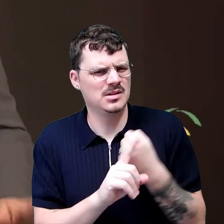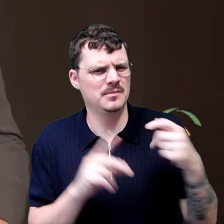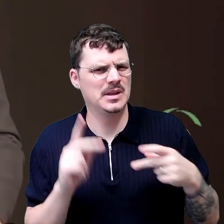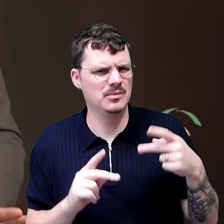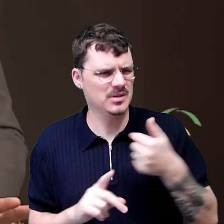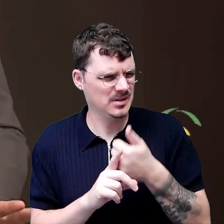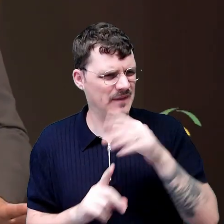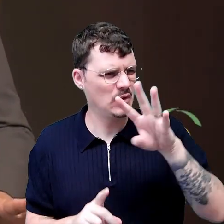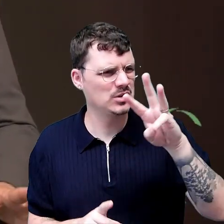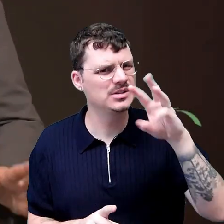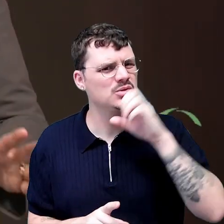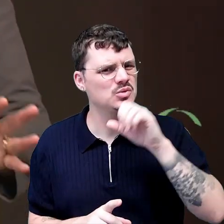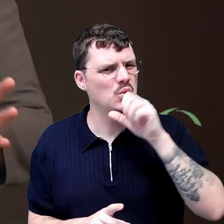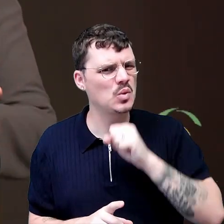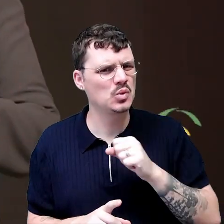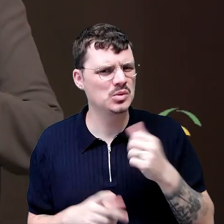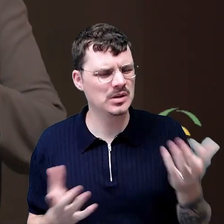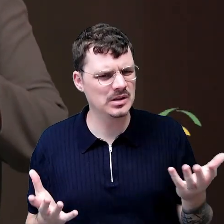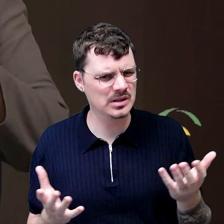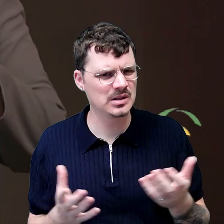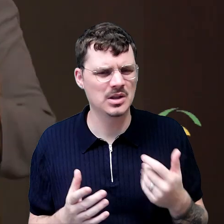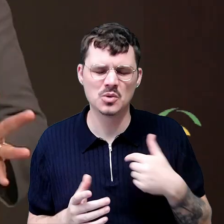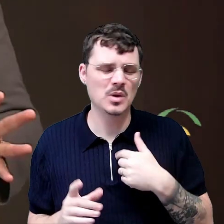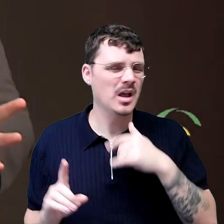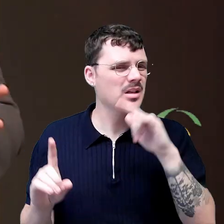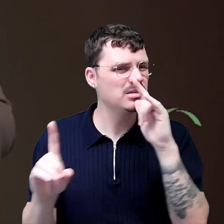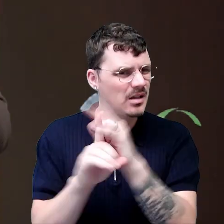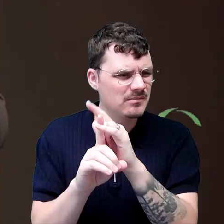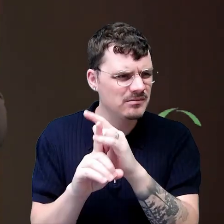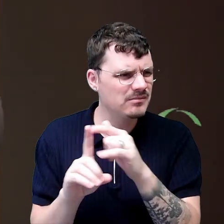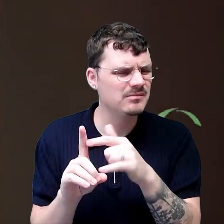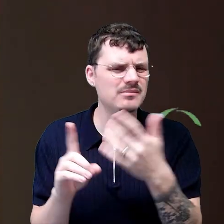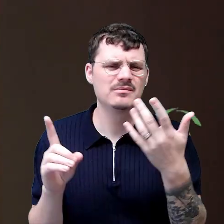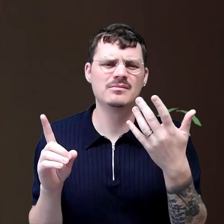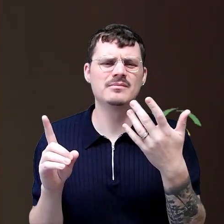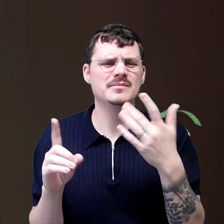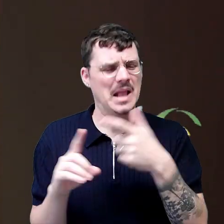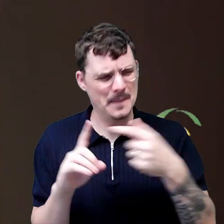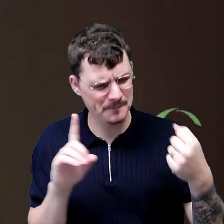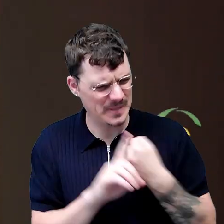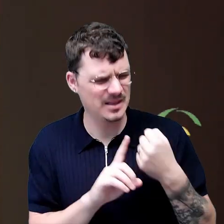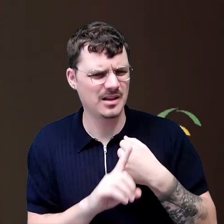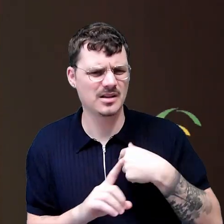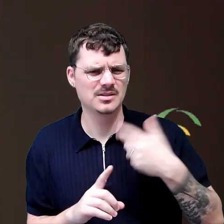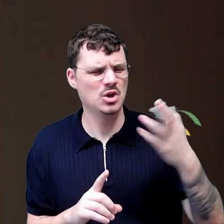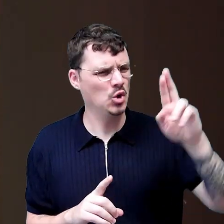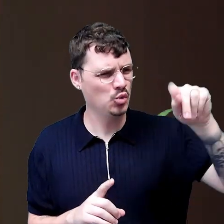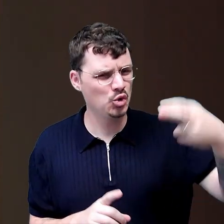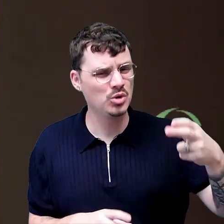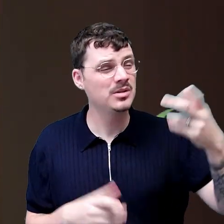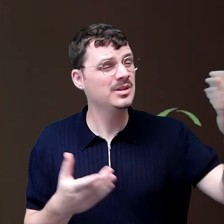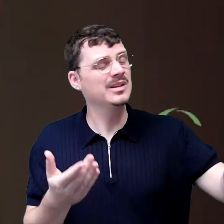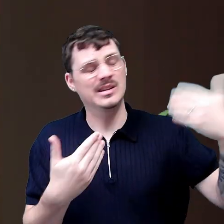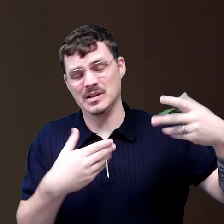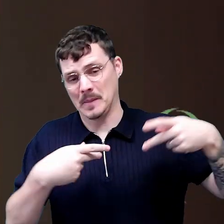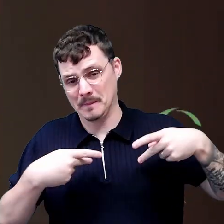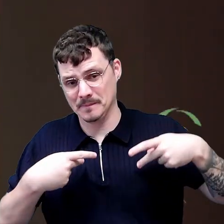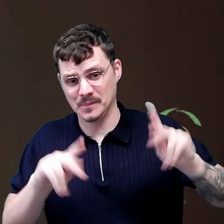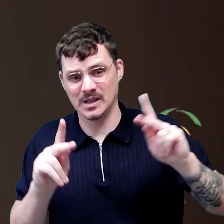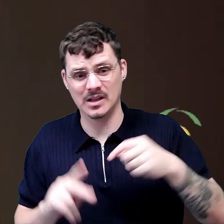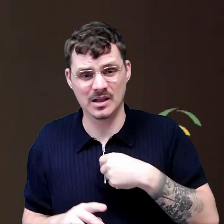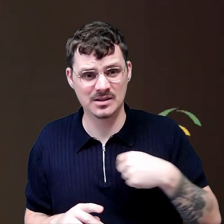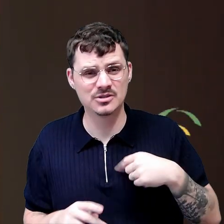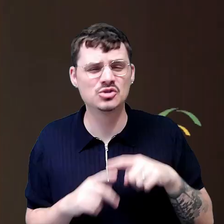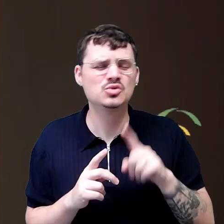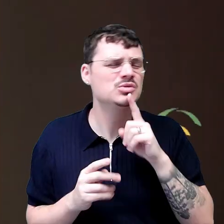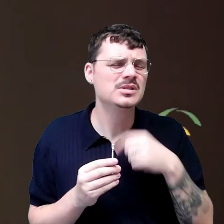before. He's 46 years old. We love this guy. He's beating us up. Ruth, could you give us permission